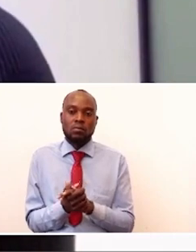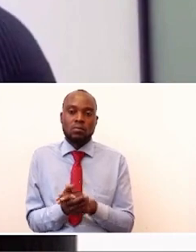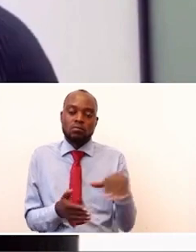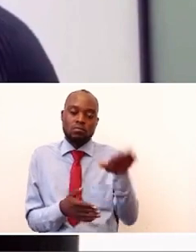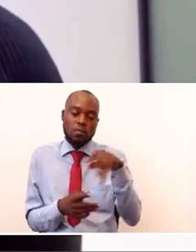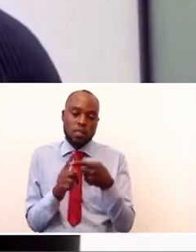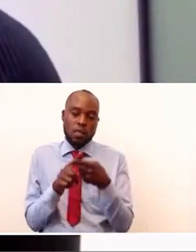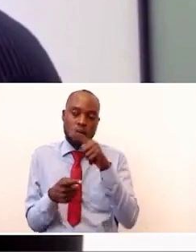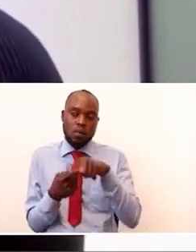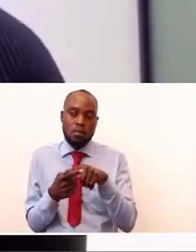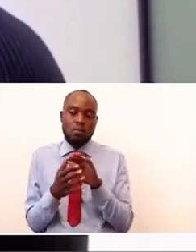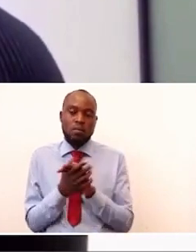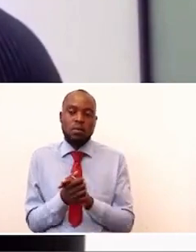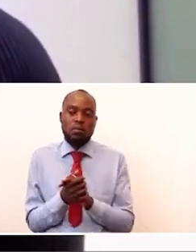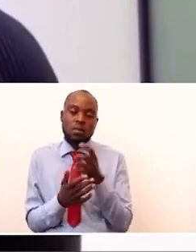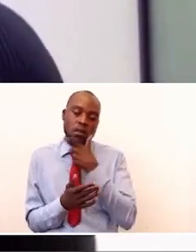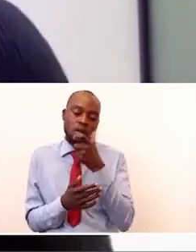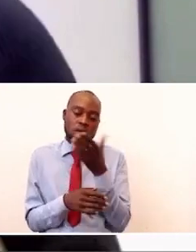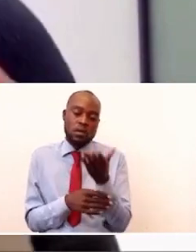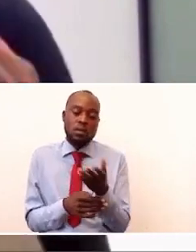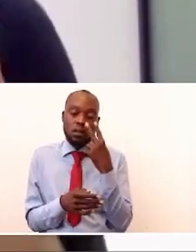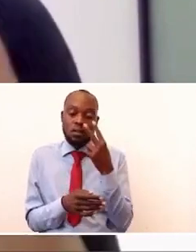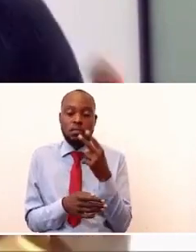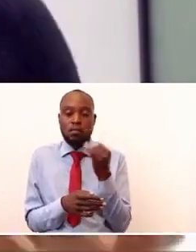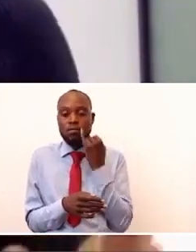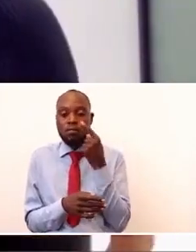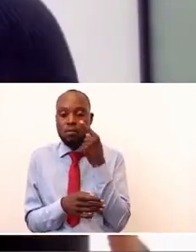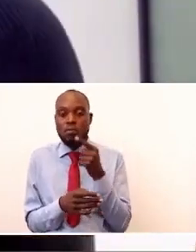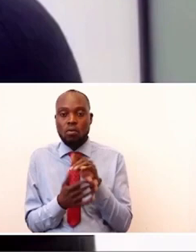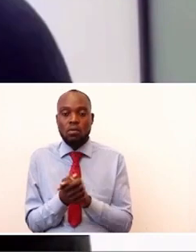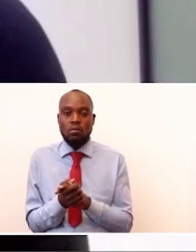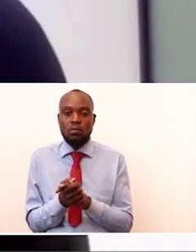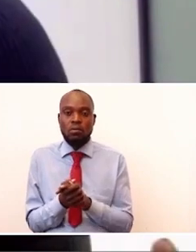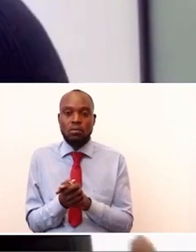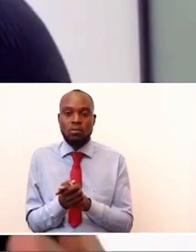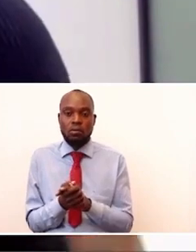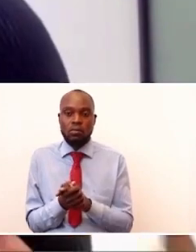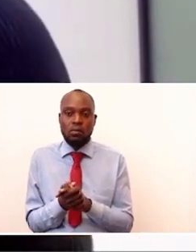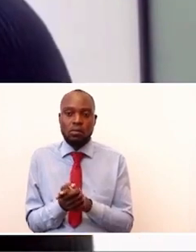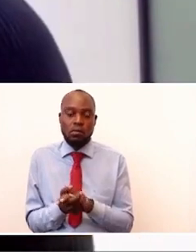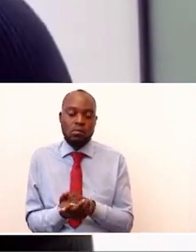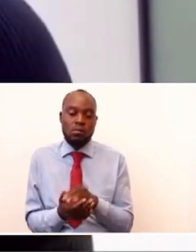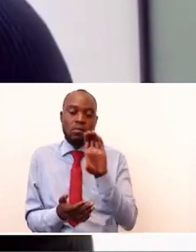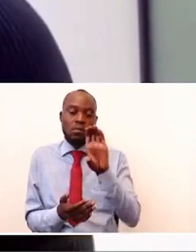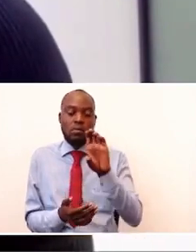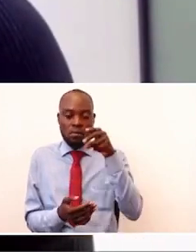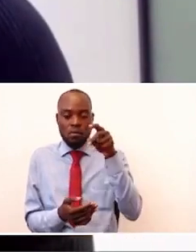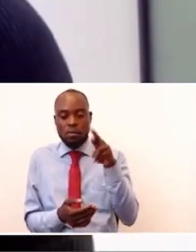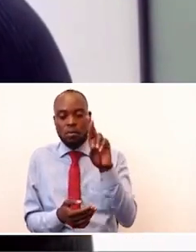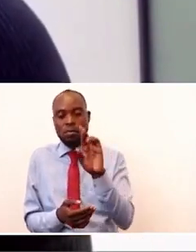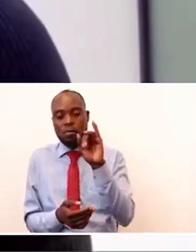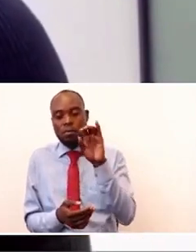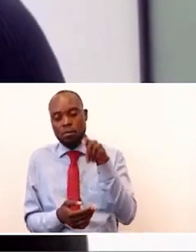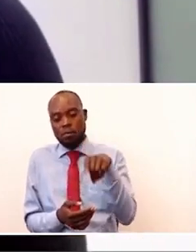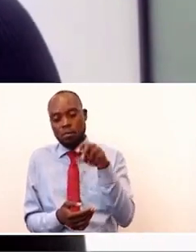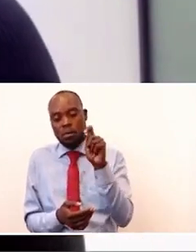about the feminist issue. If you check out just a random search of, crypto founders, and you look at the